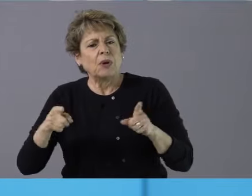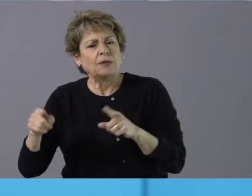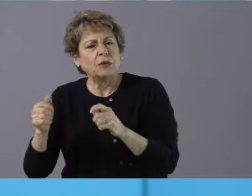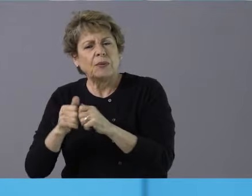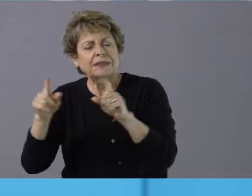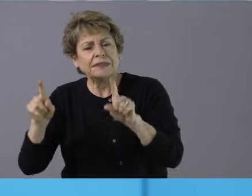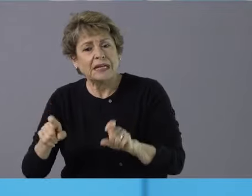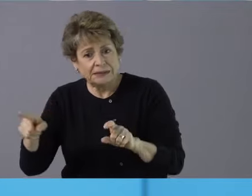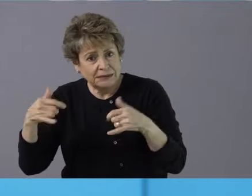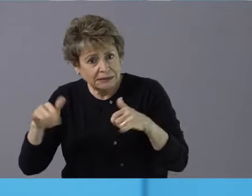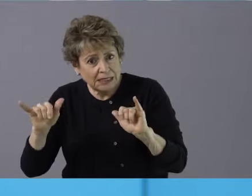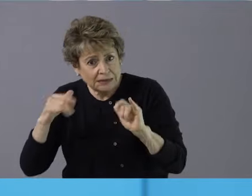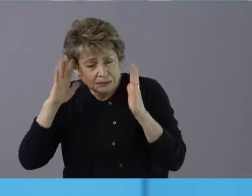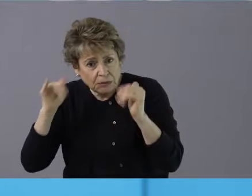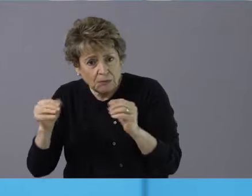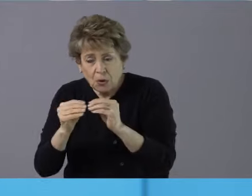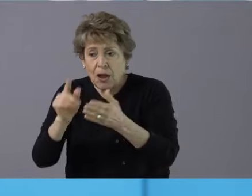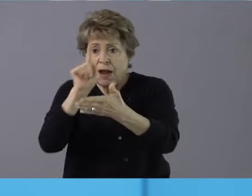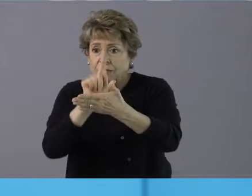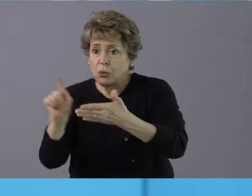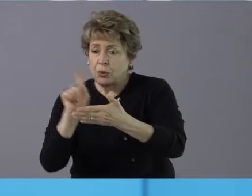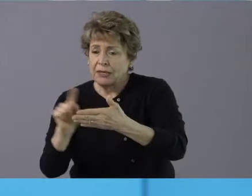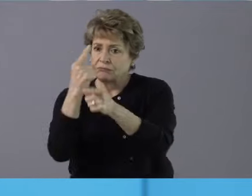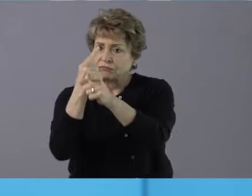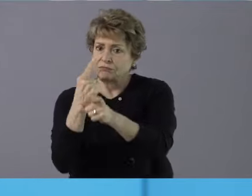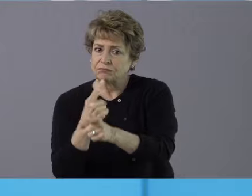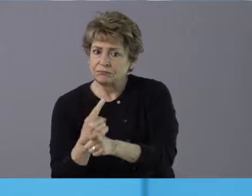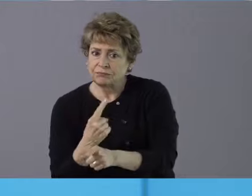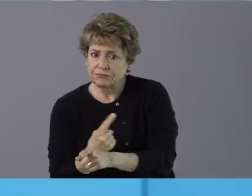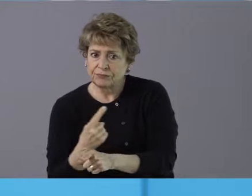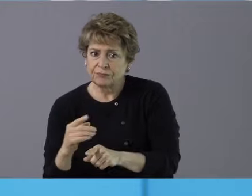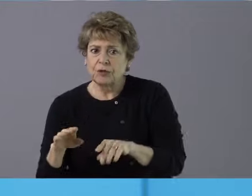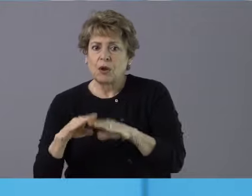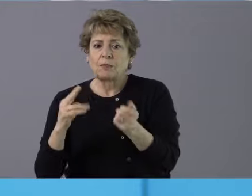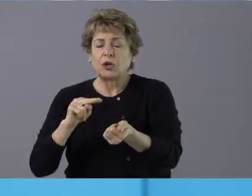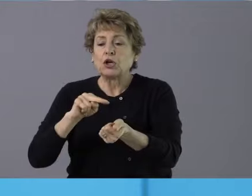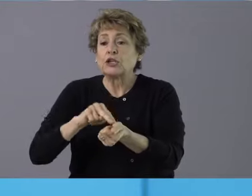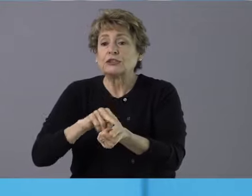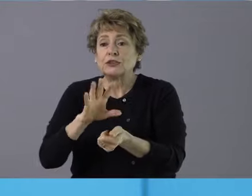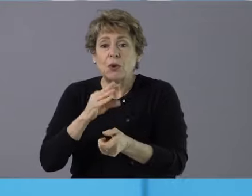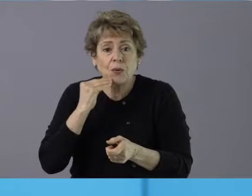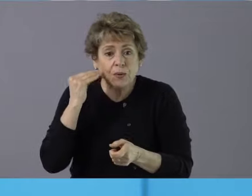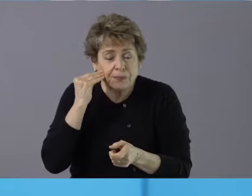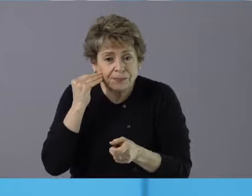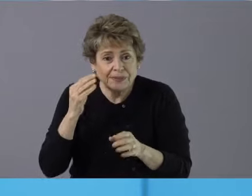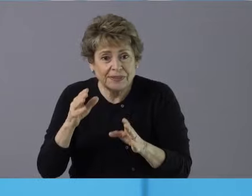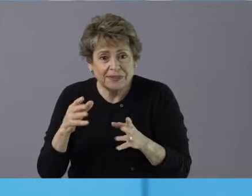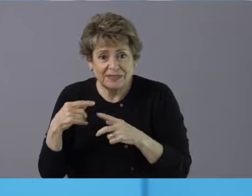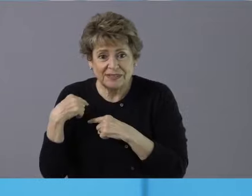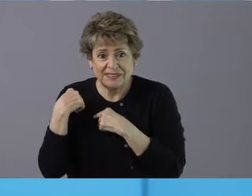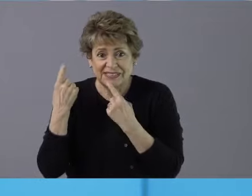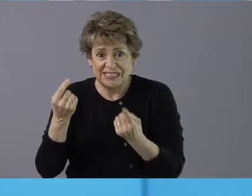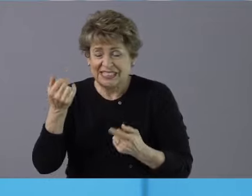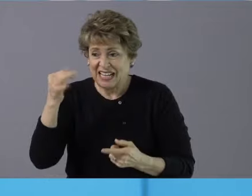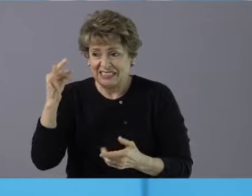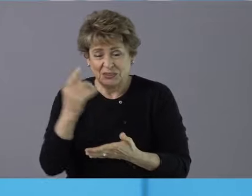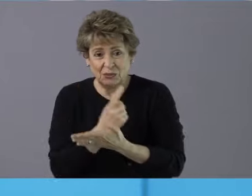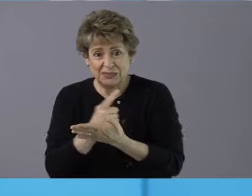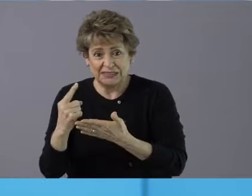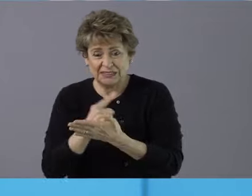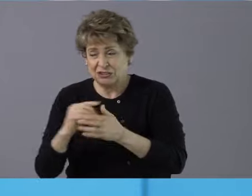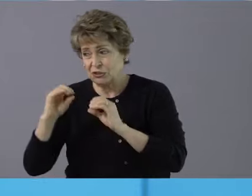the step towards reopening nursing homes. And it has been 19 weeks since families have had in-person visits with their families.